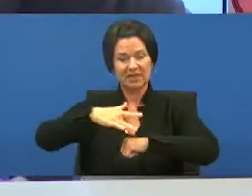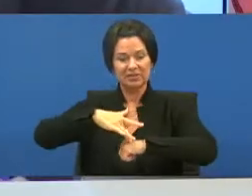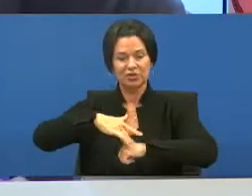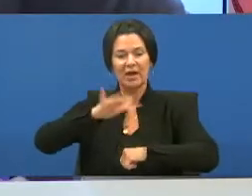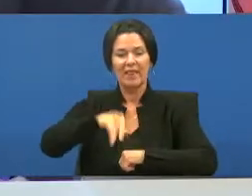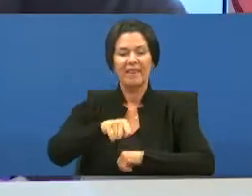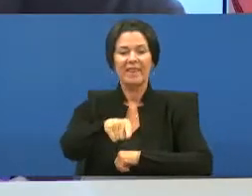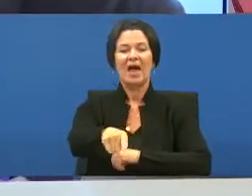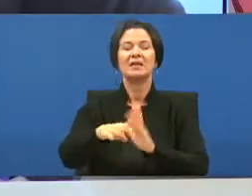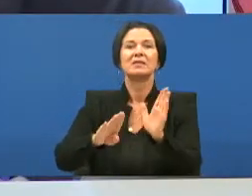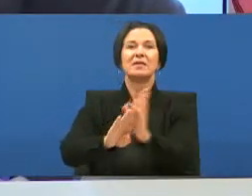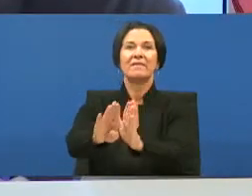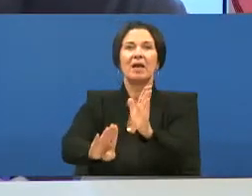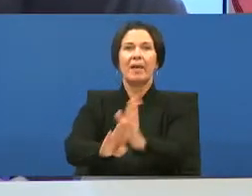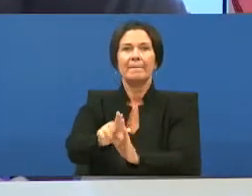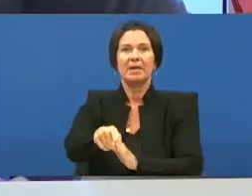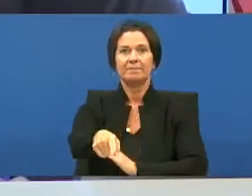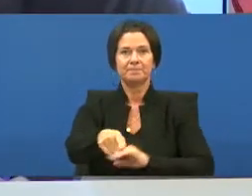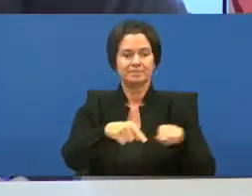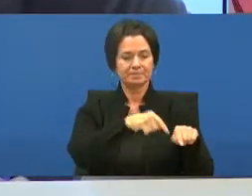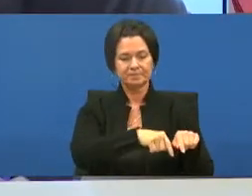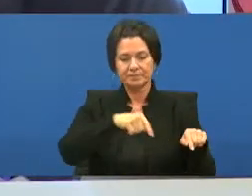development and